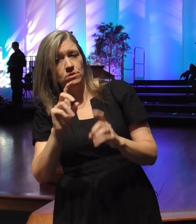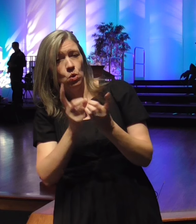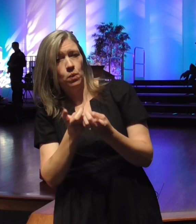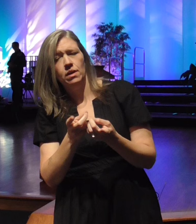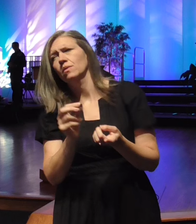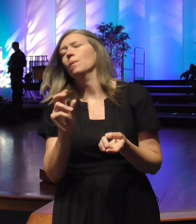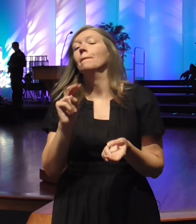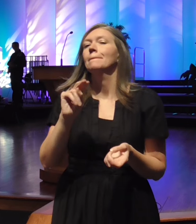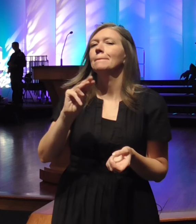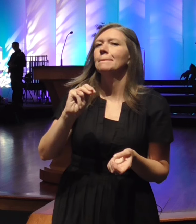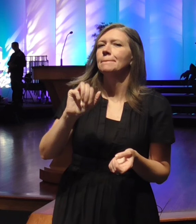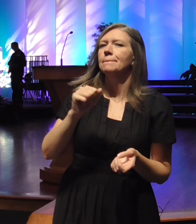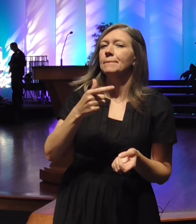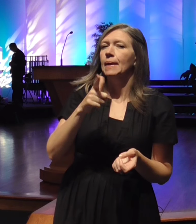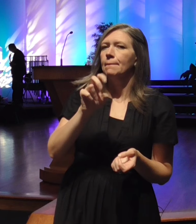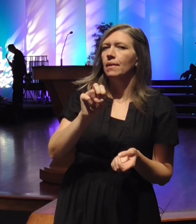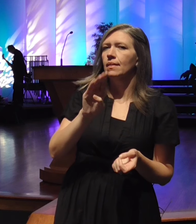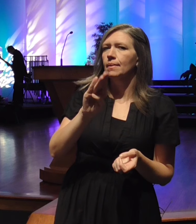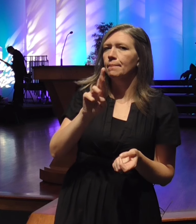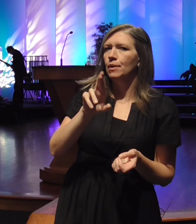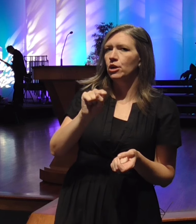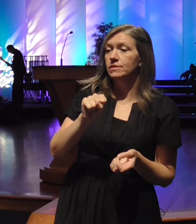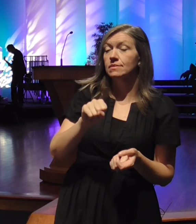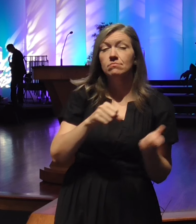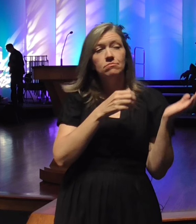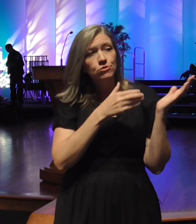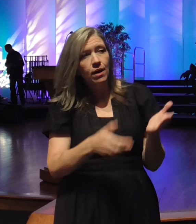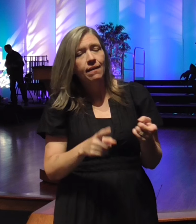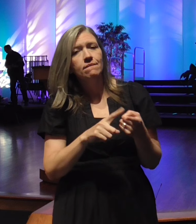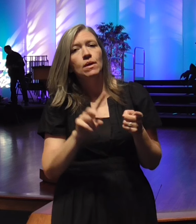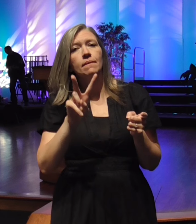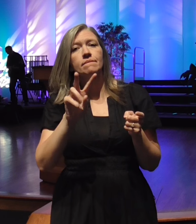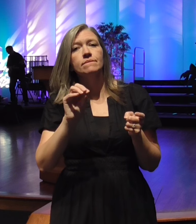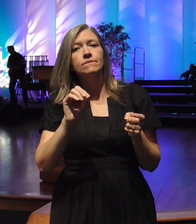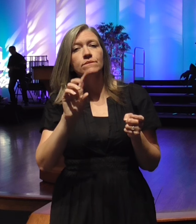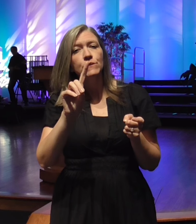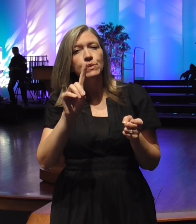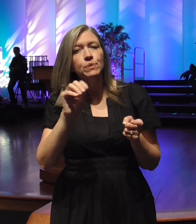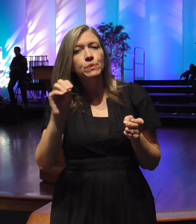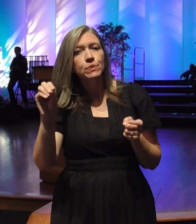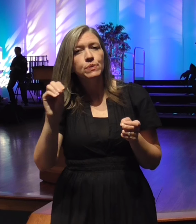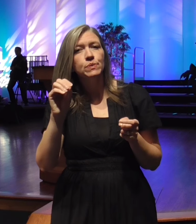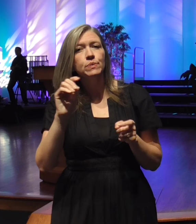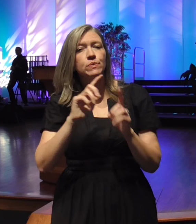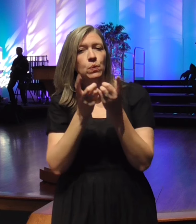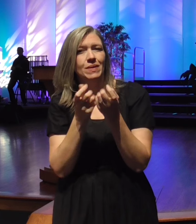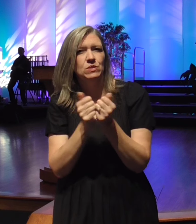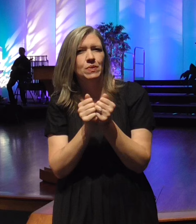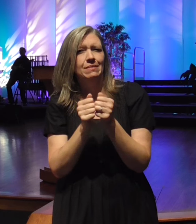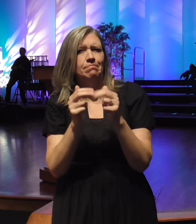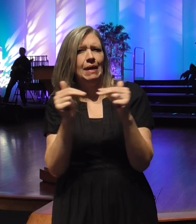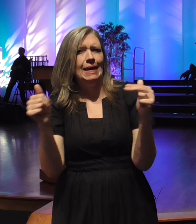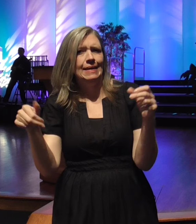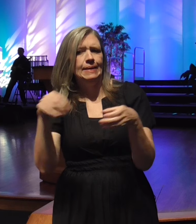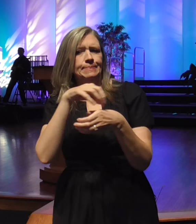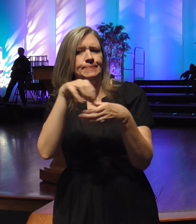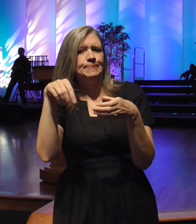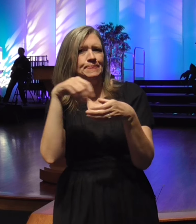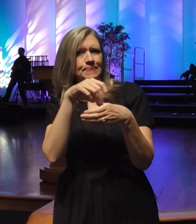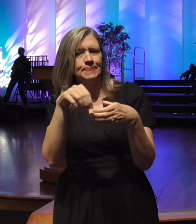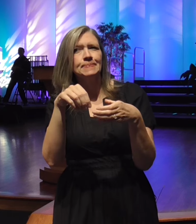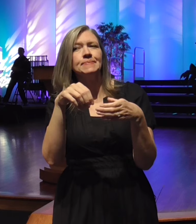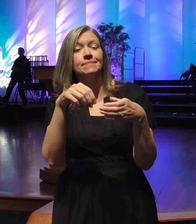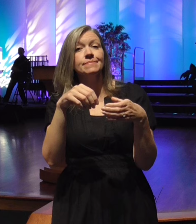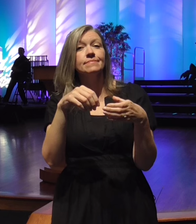that you love Long Johns, those donuts. Maple bars. Maple bars. Maple bars. They even brought some